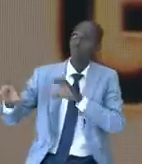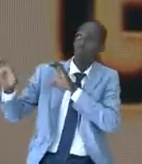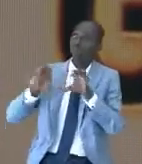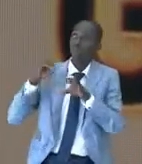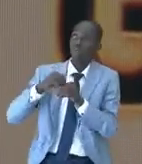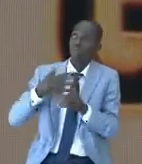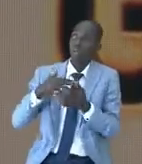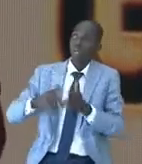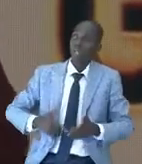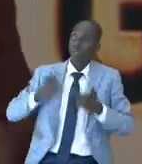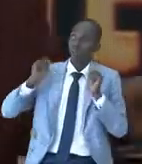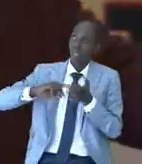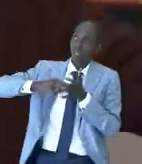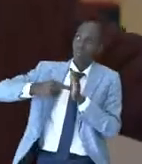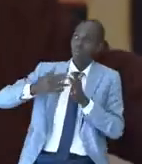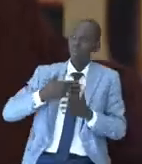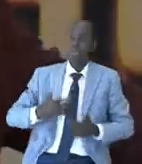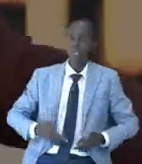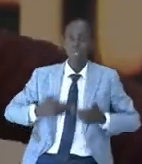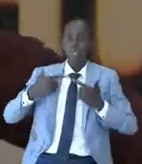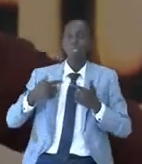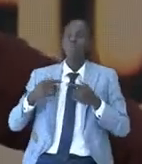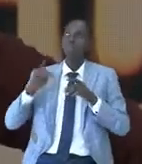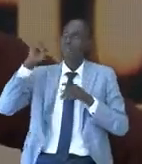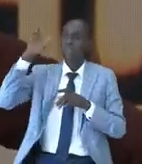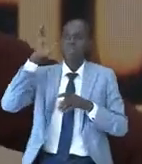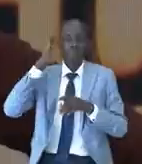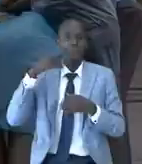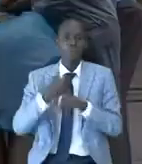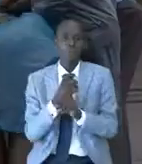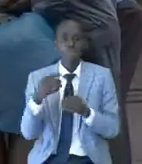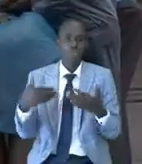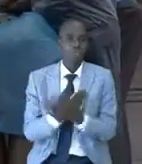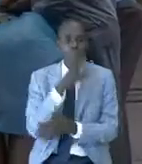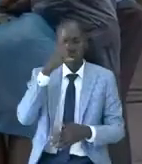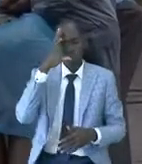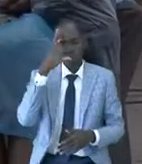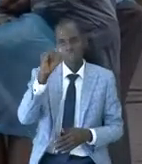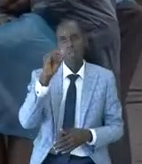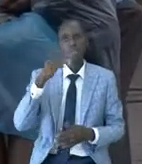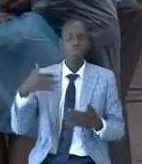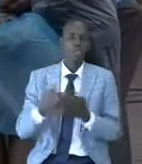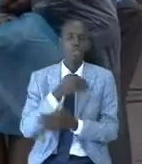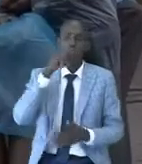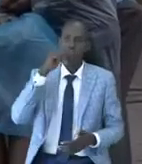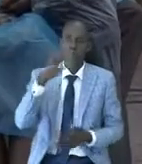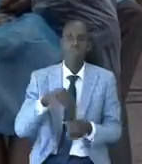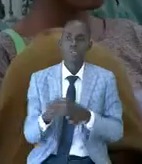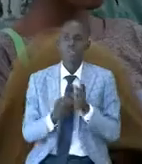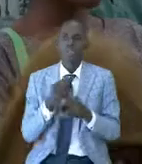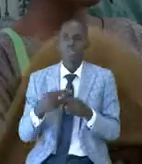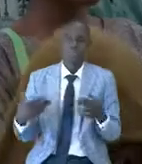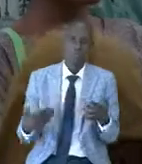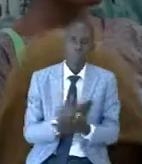ruined, make it. And the Lord will make you a new man, a new woman, a new